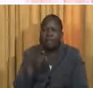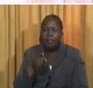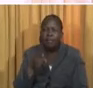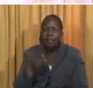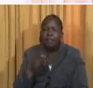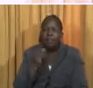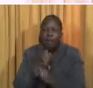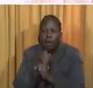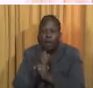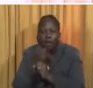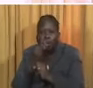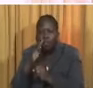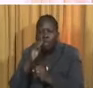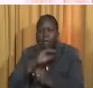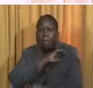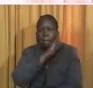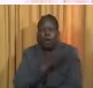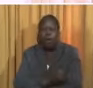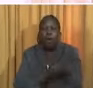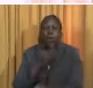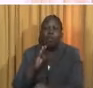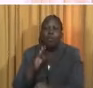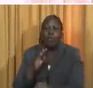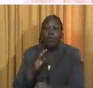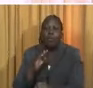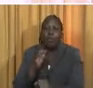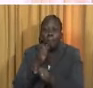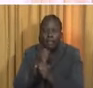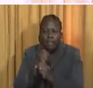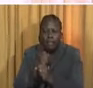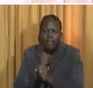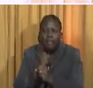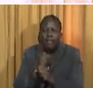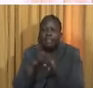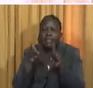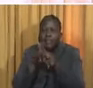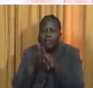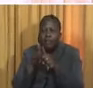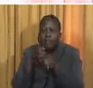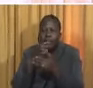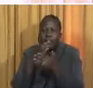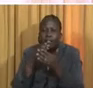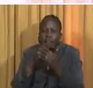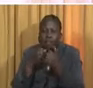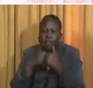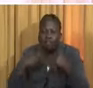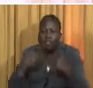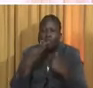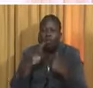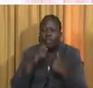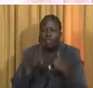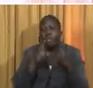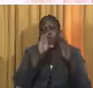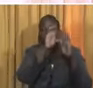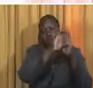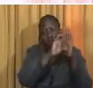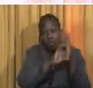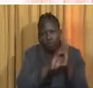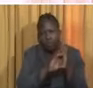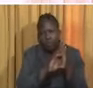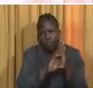limits on the power of Parliament to amend certain protected provisions of the Constitution, called the basic